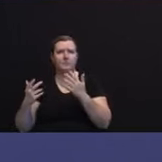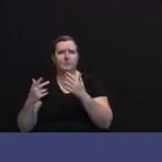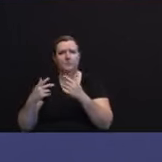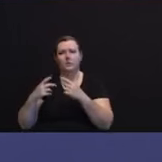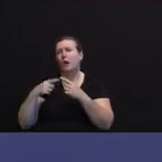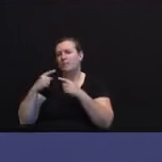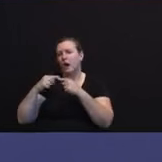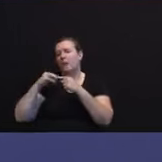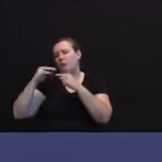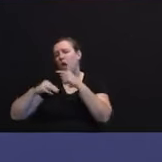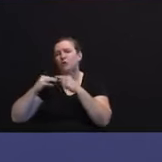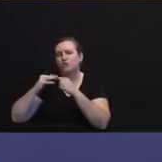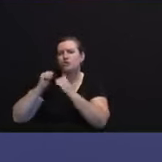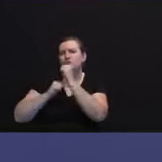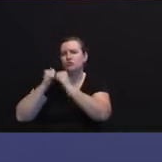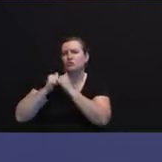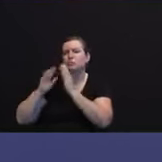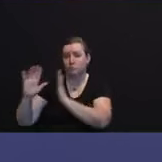line from Pat.